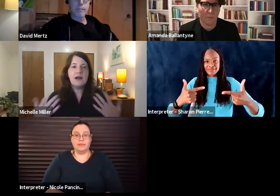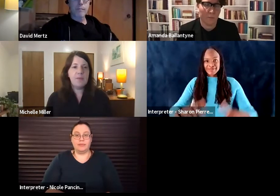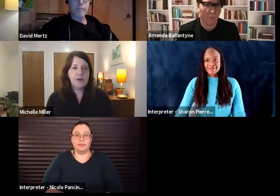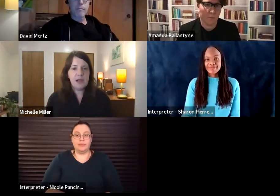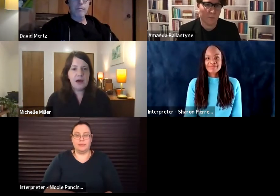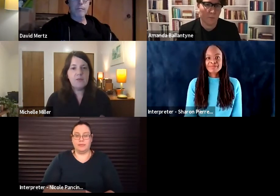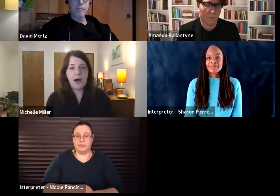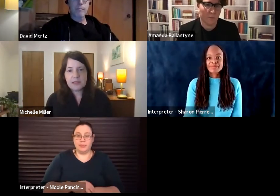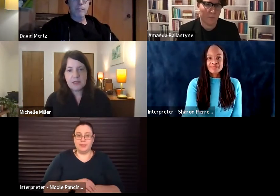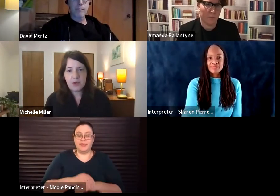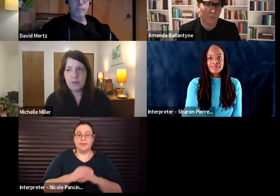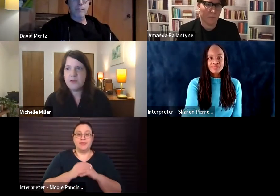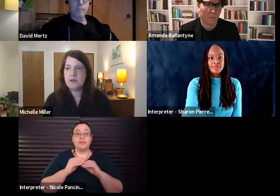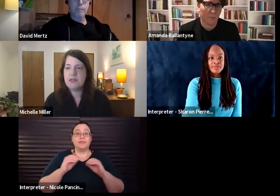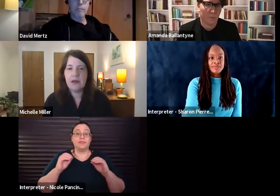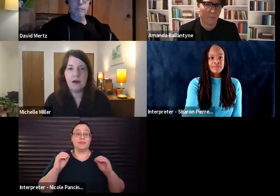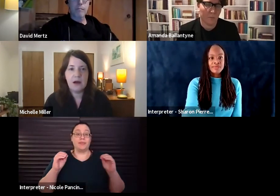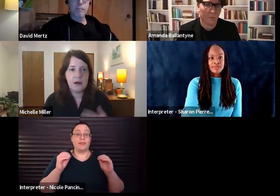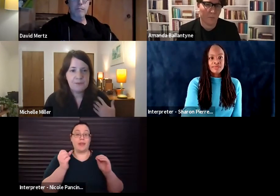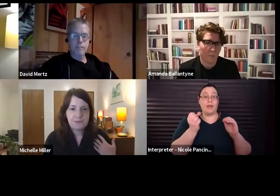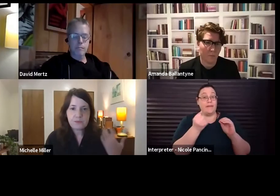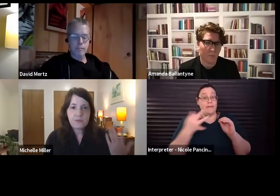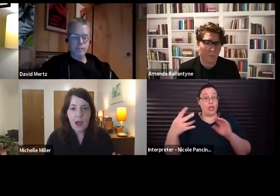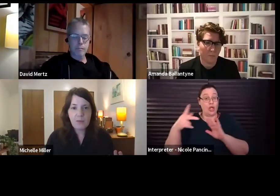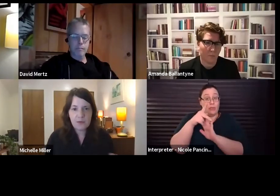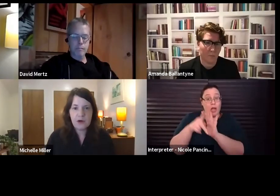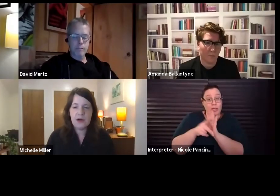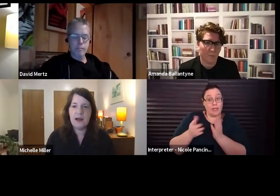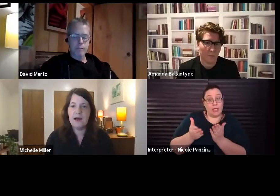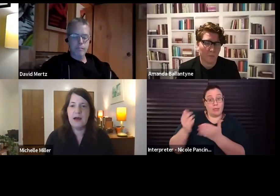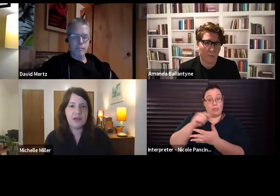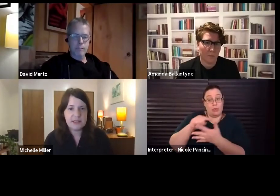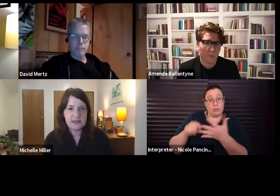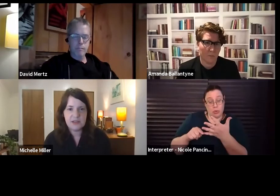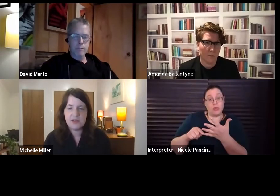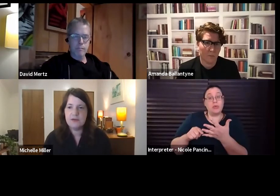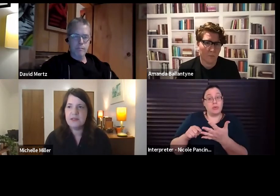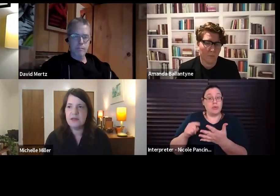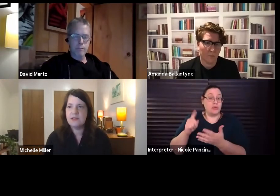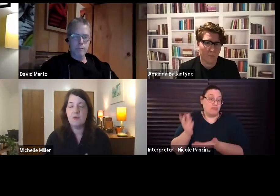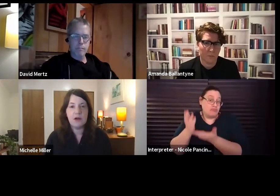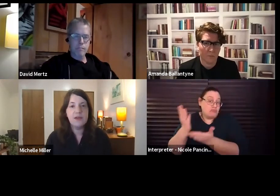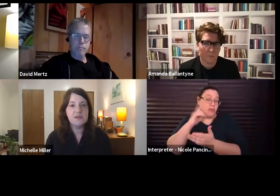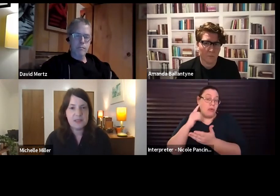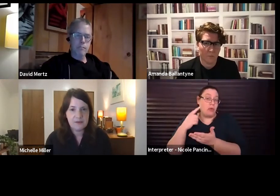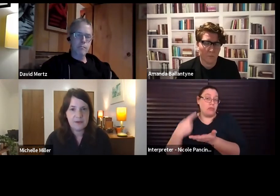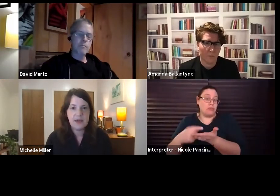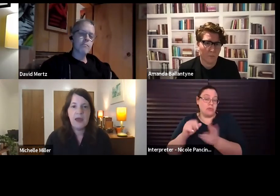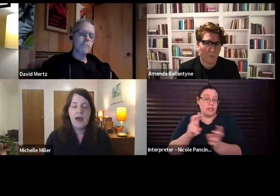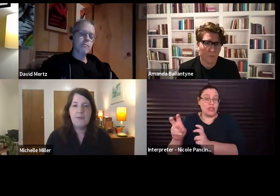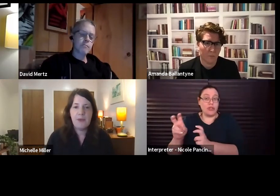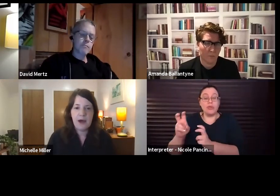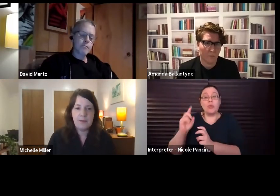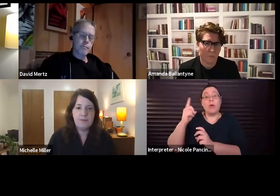are a couple of policy proposals that are up for addressing these issues. There is a